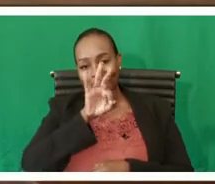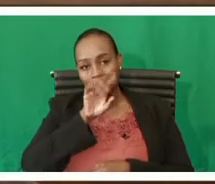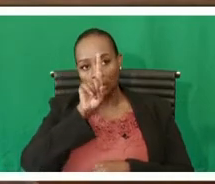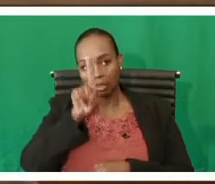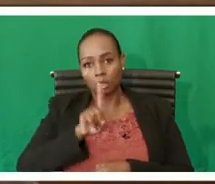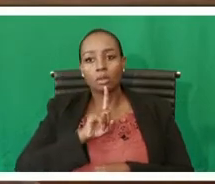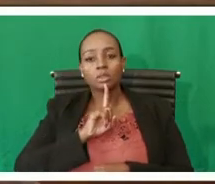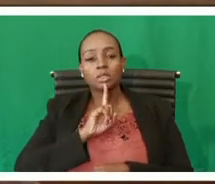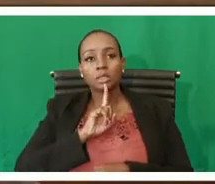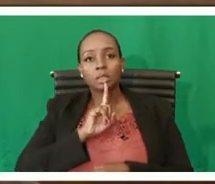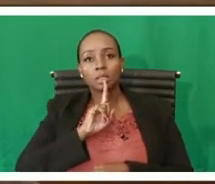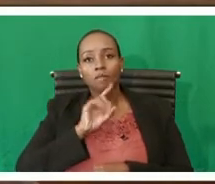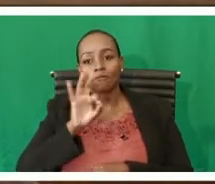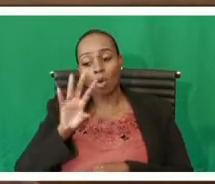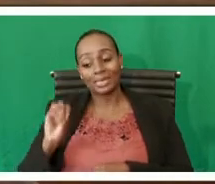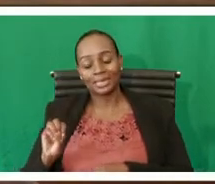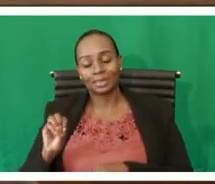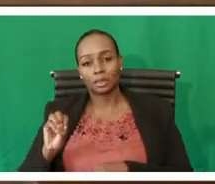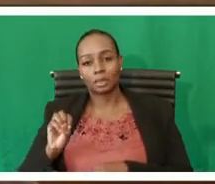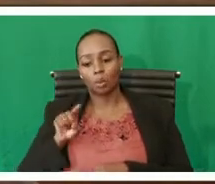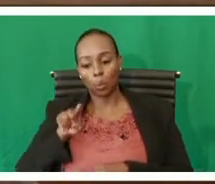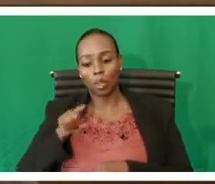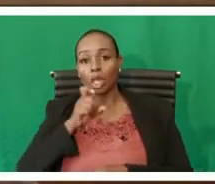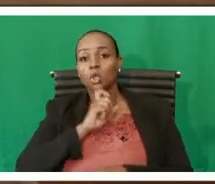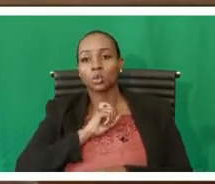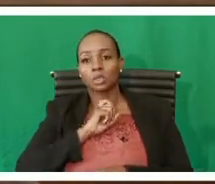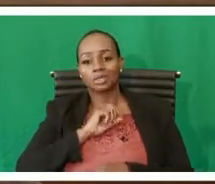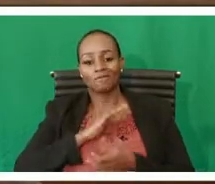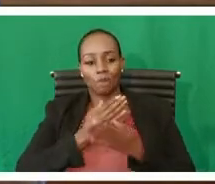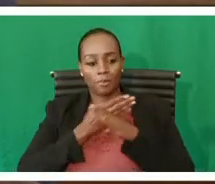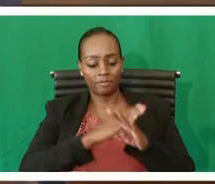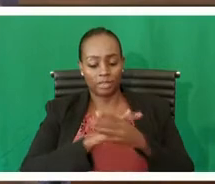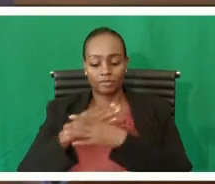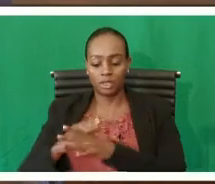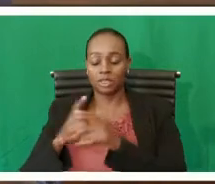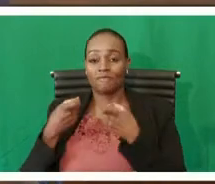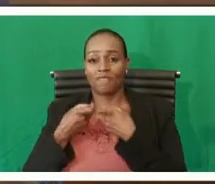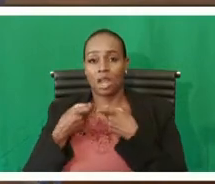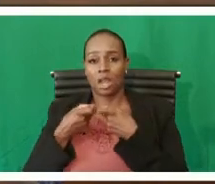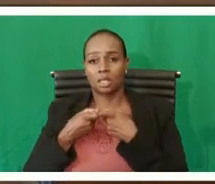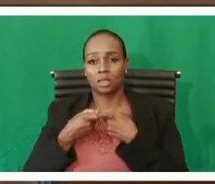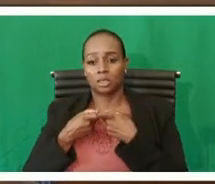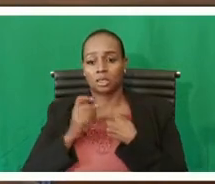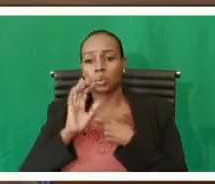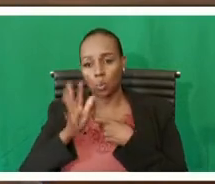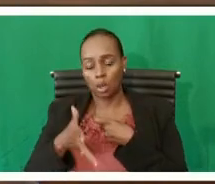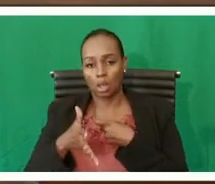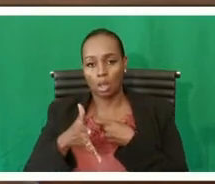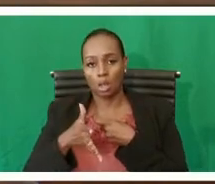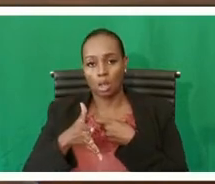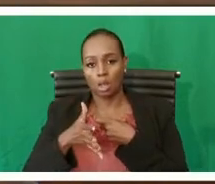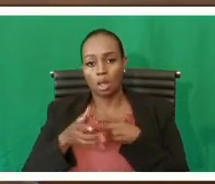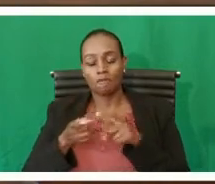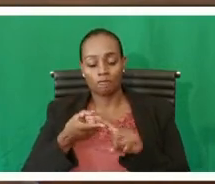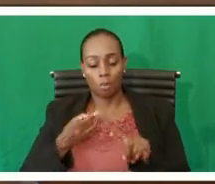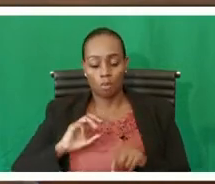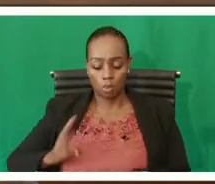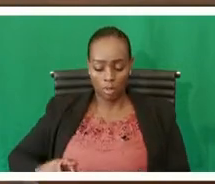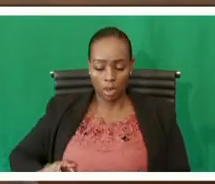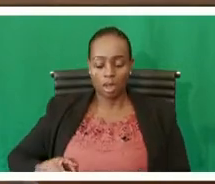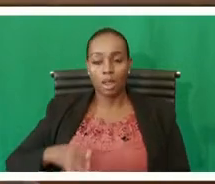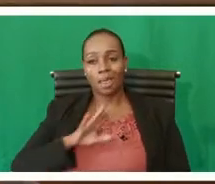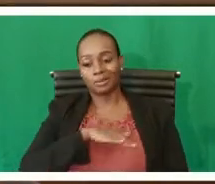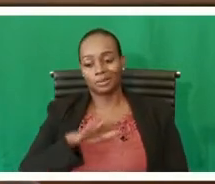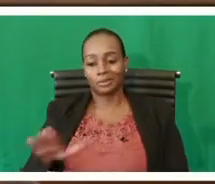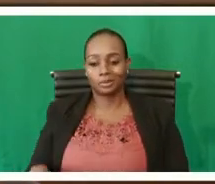17,653,000 rand will be used for prevention of violence against women and children. Payment